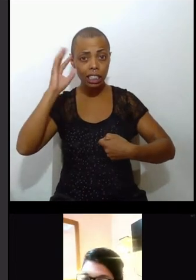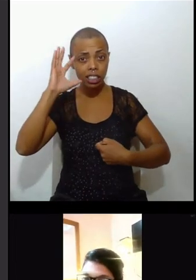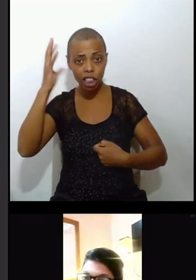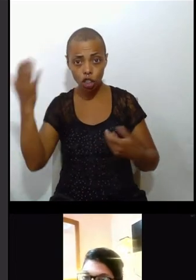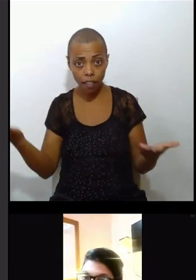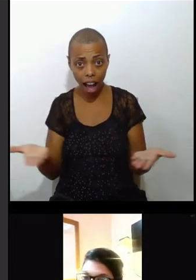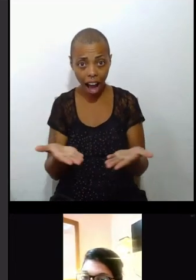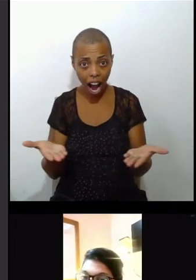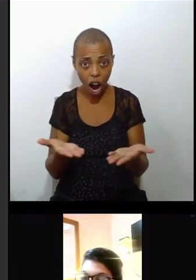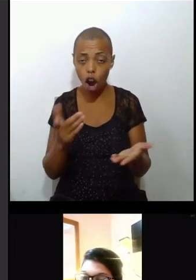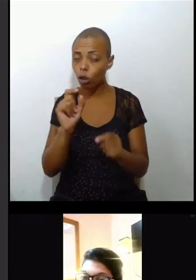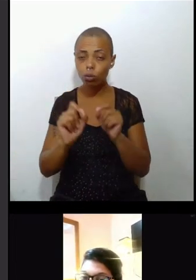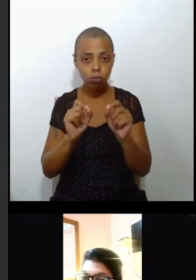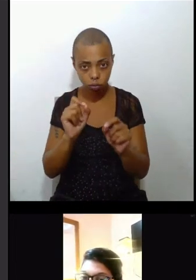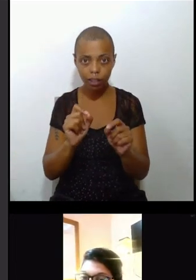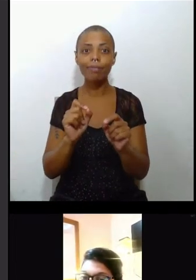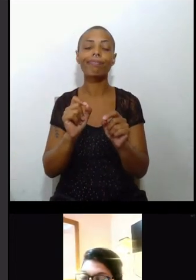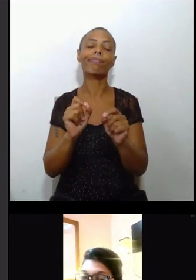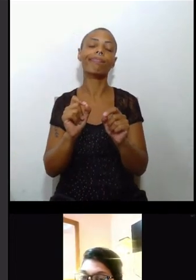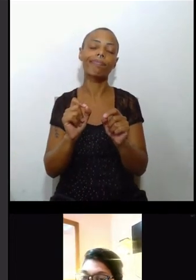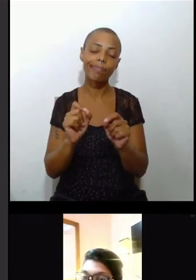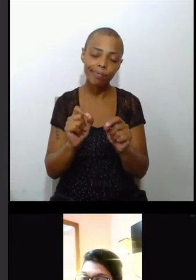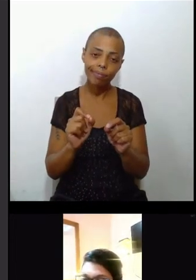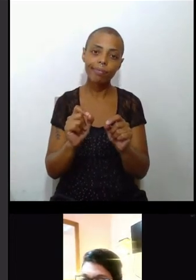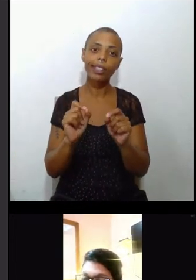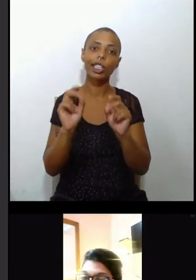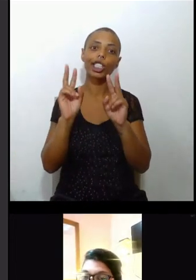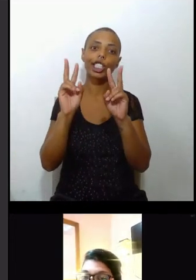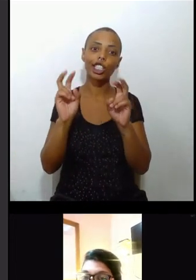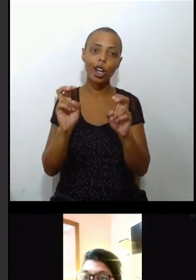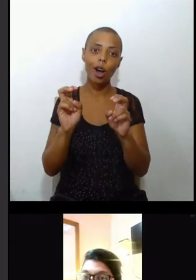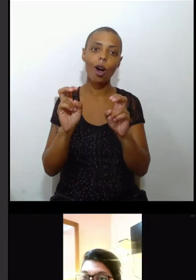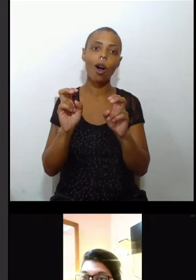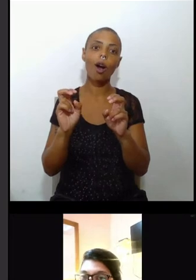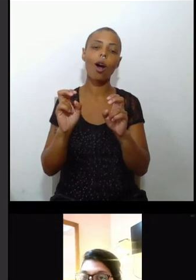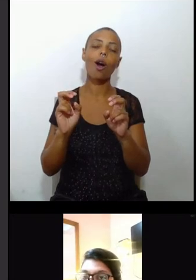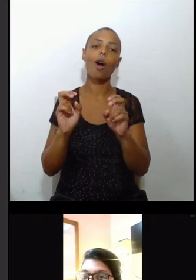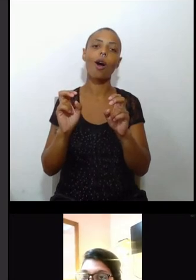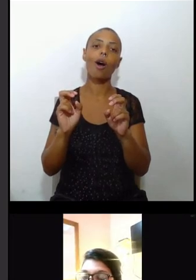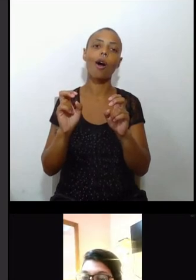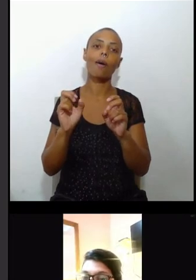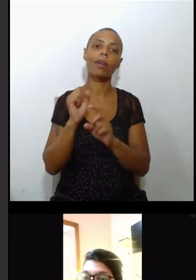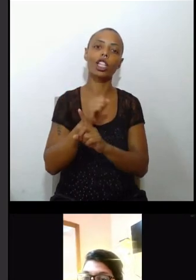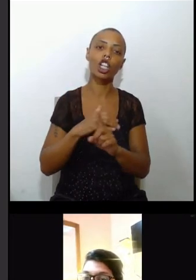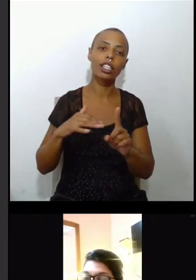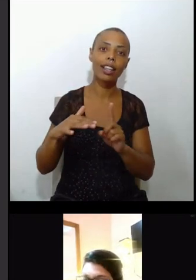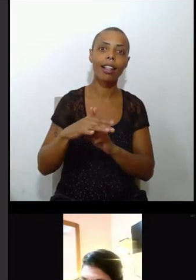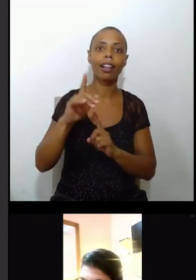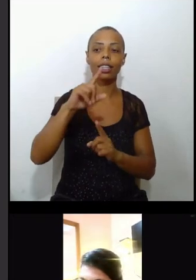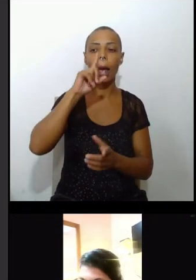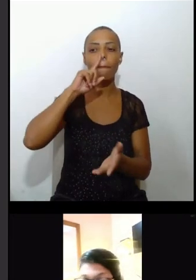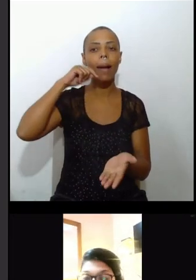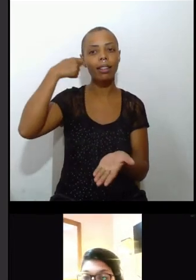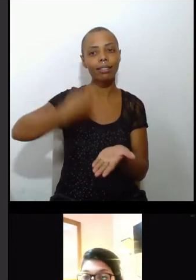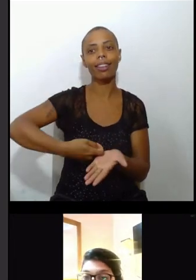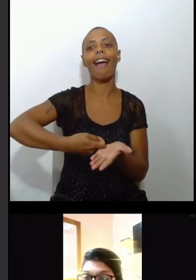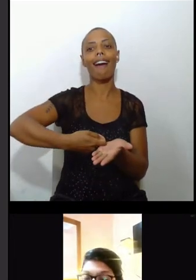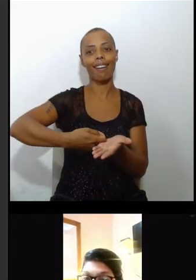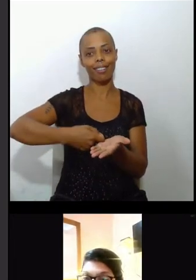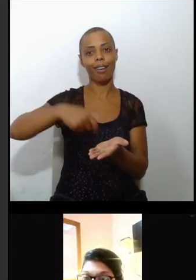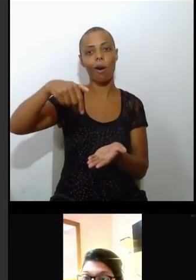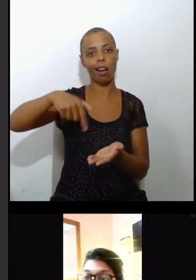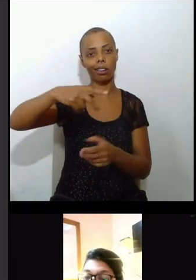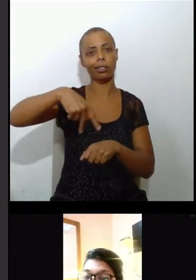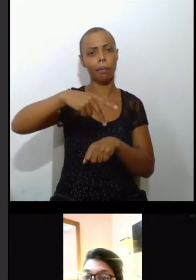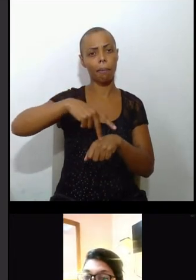patriarchal system that we have you know deep in the history as you all know India has also been ruled